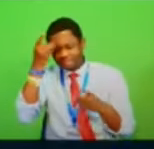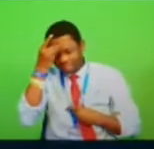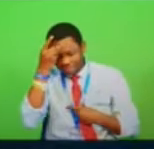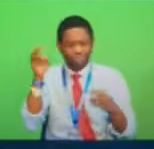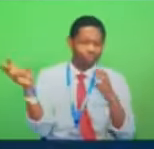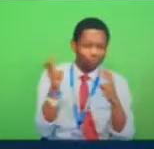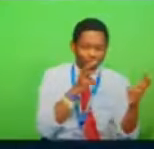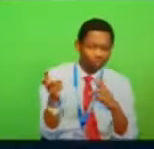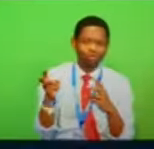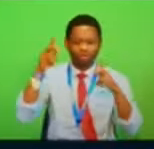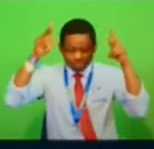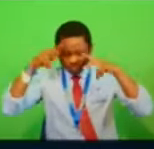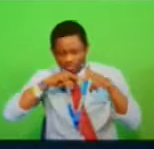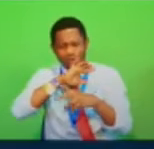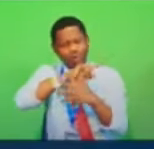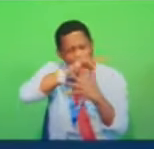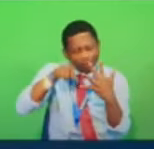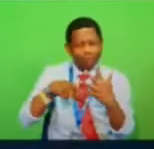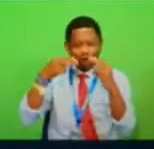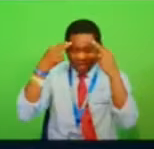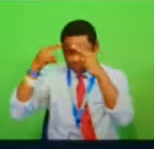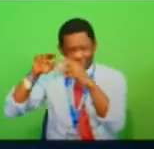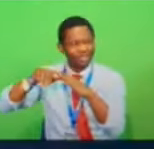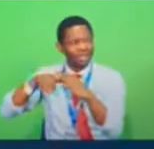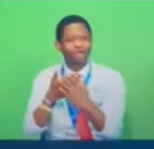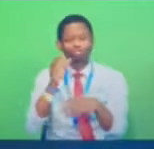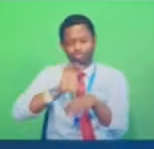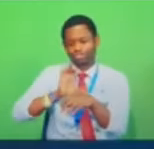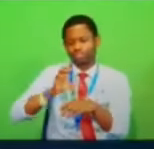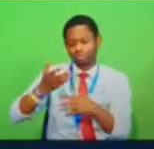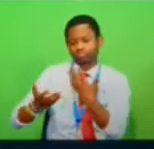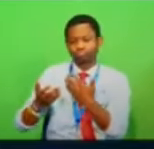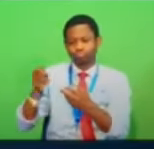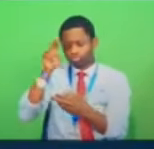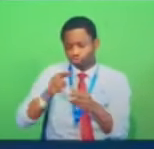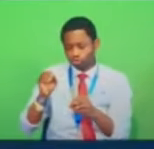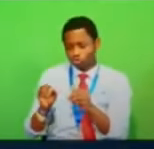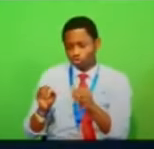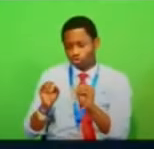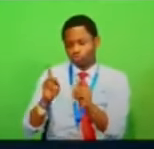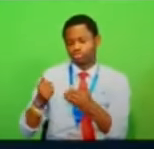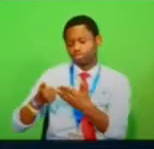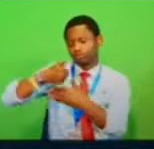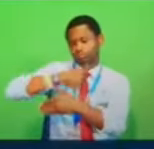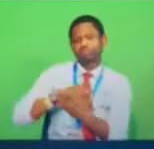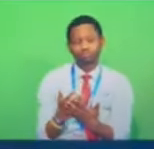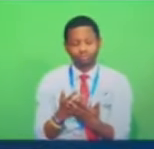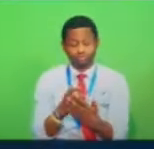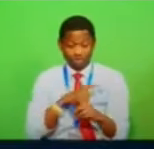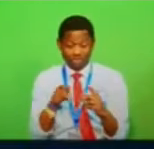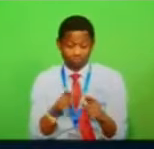already phenomenal strategies that we are using in mission and raking in great